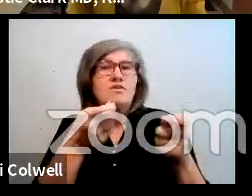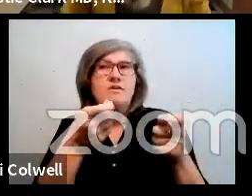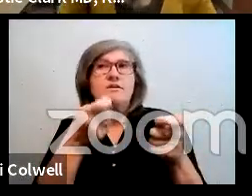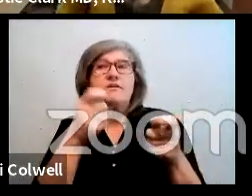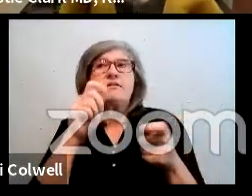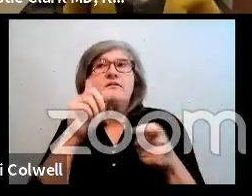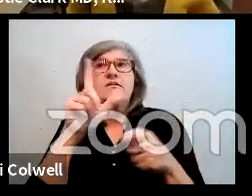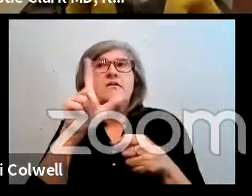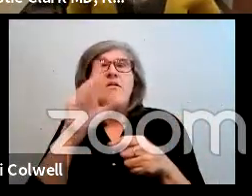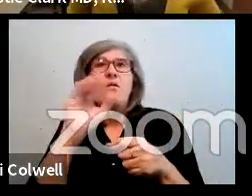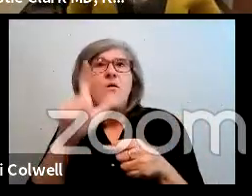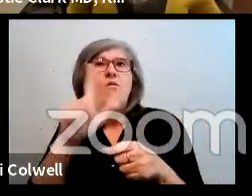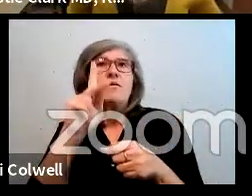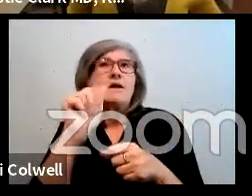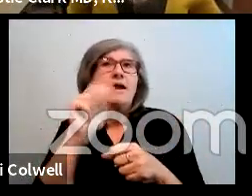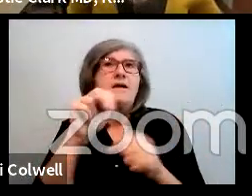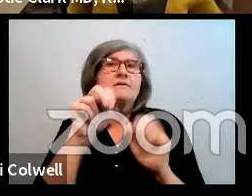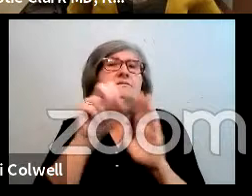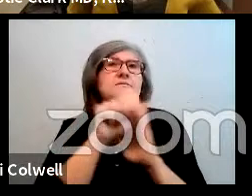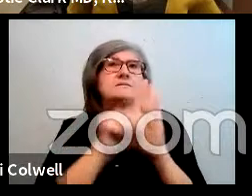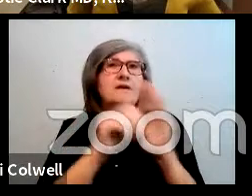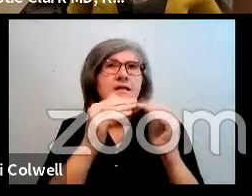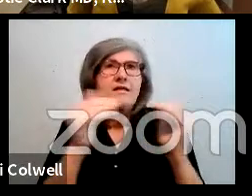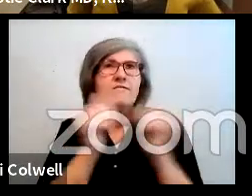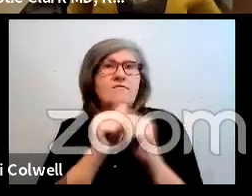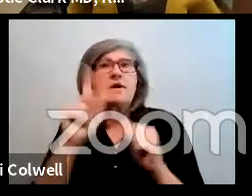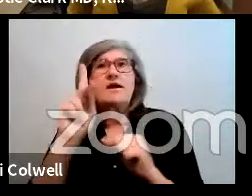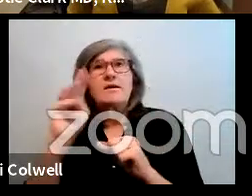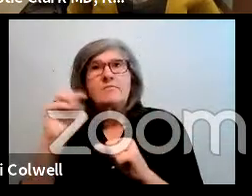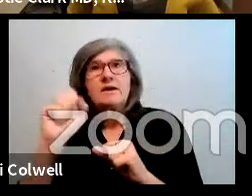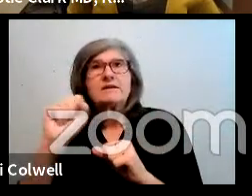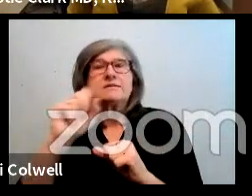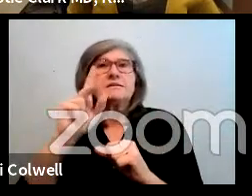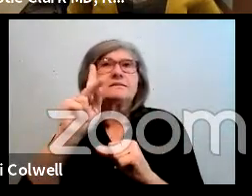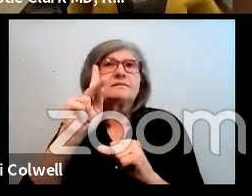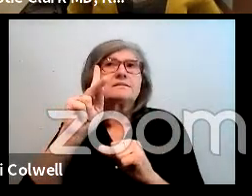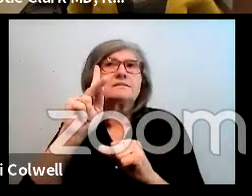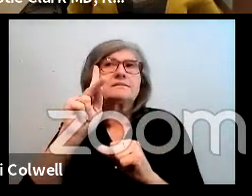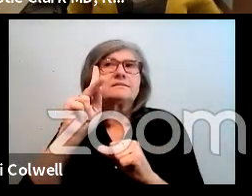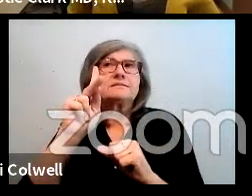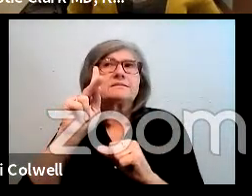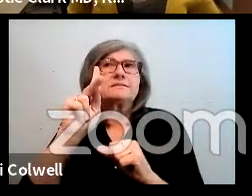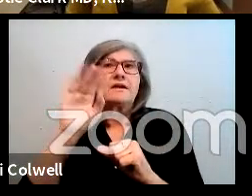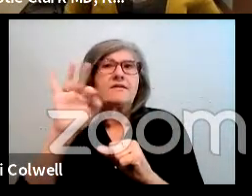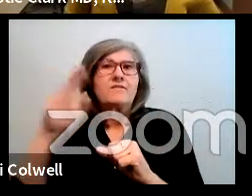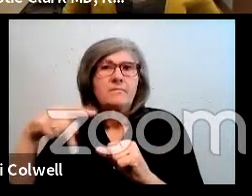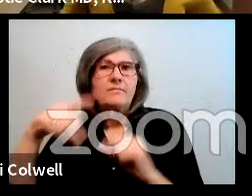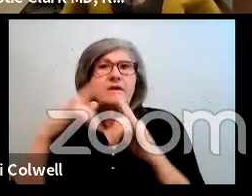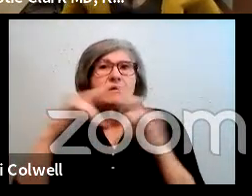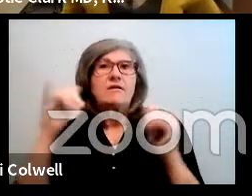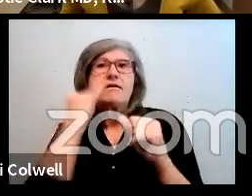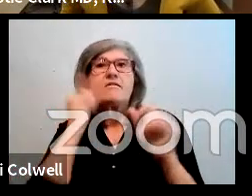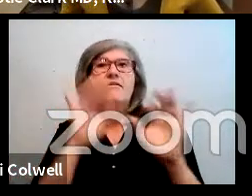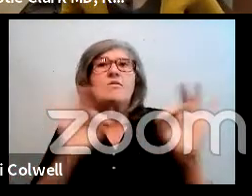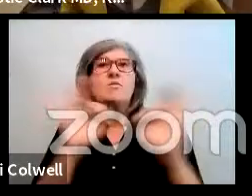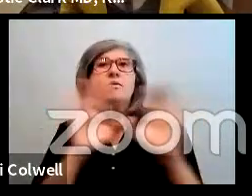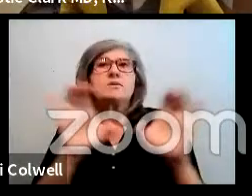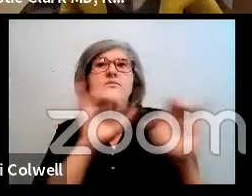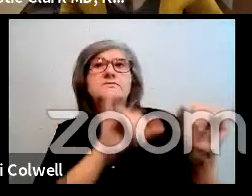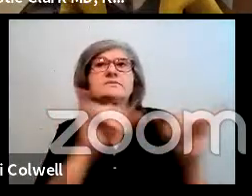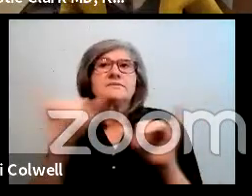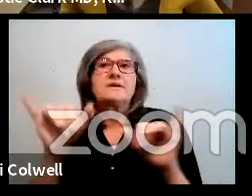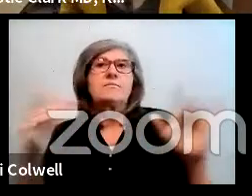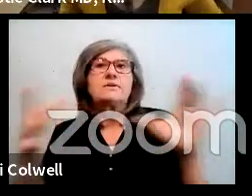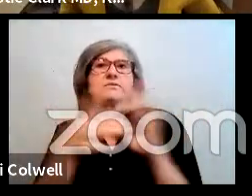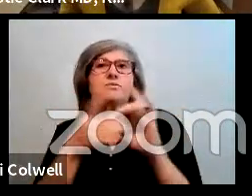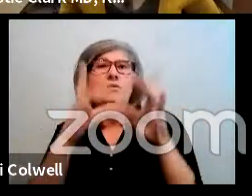local Kansas state level with KMS and KAP, KFP, if it's worth doing a similar joint statement